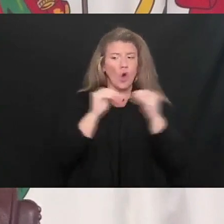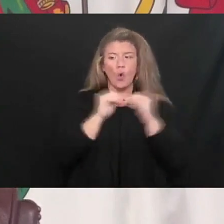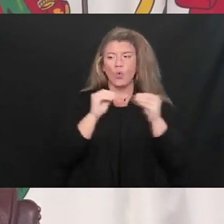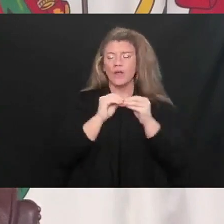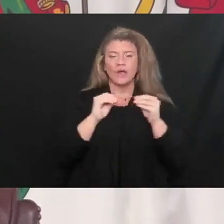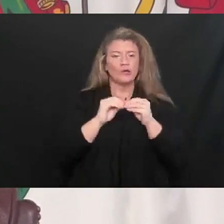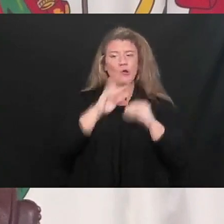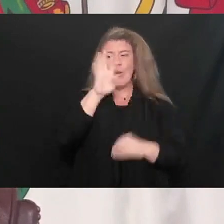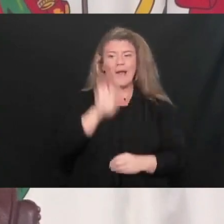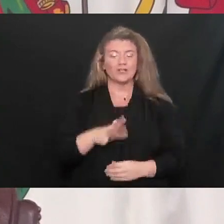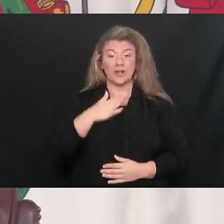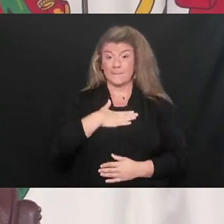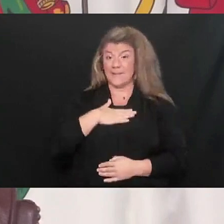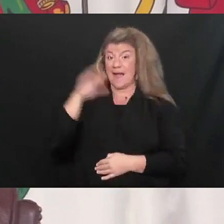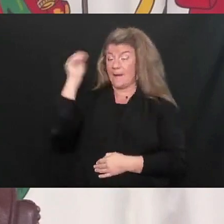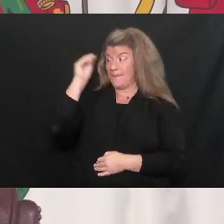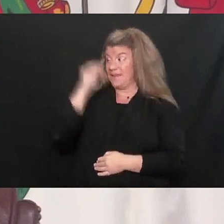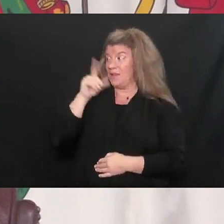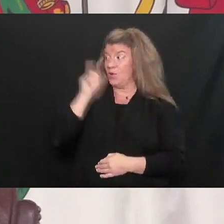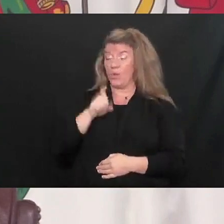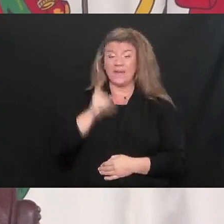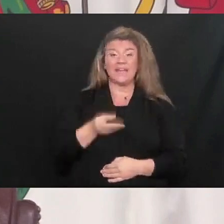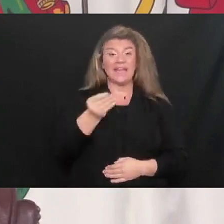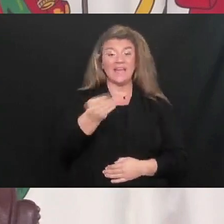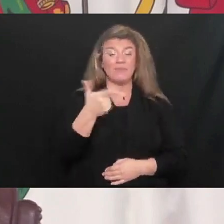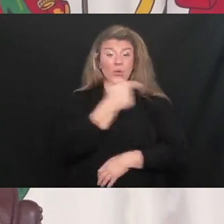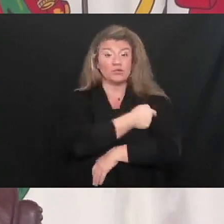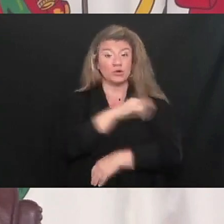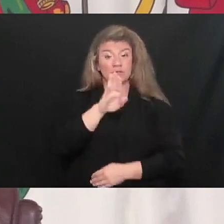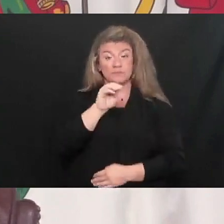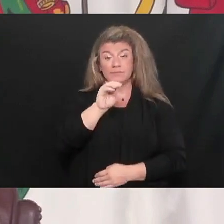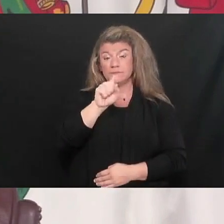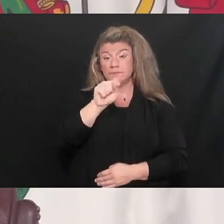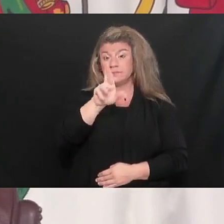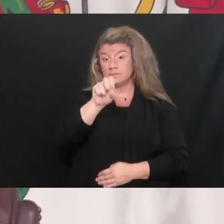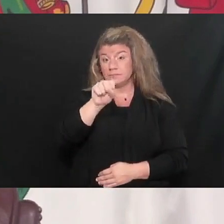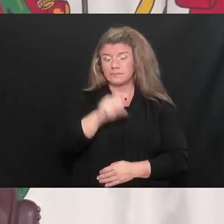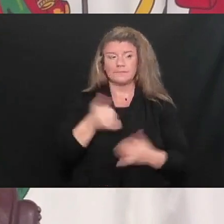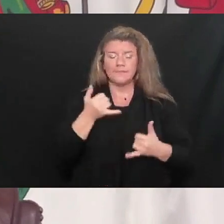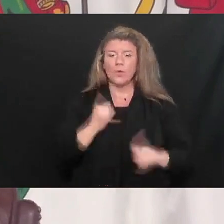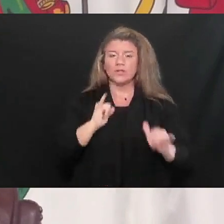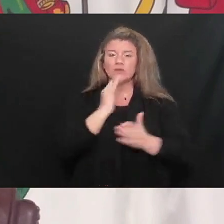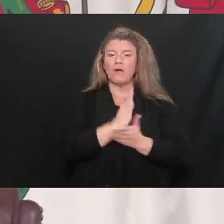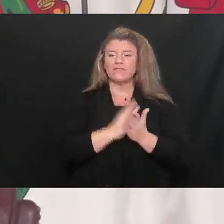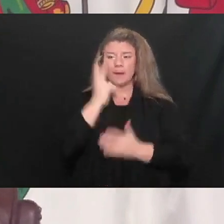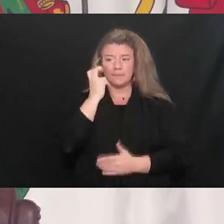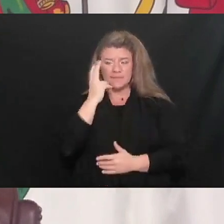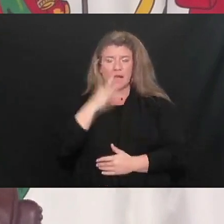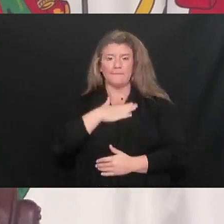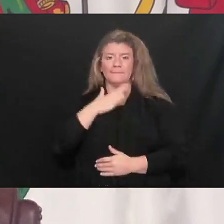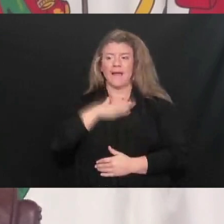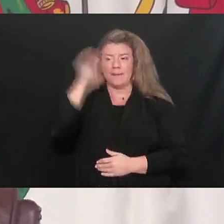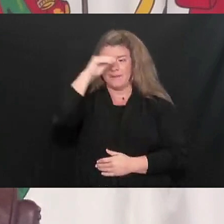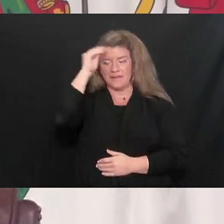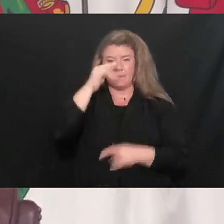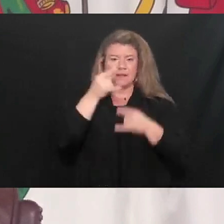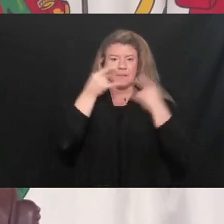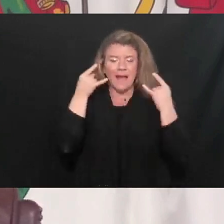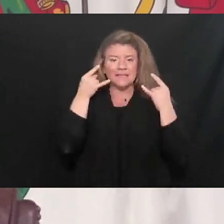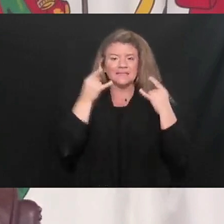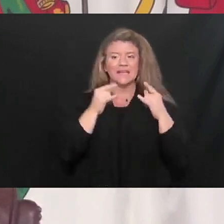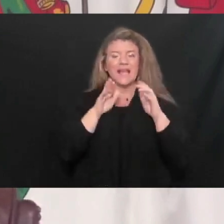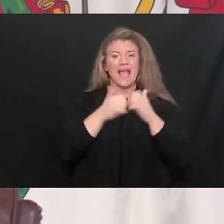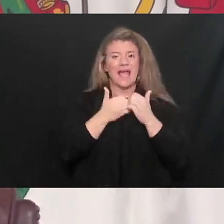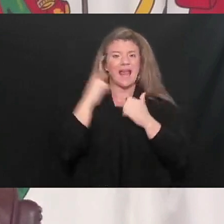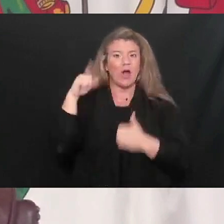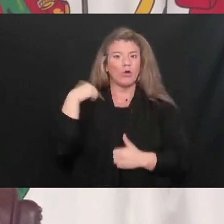opinion, we need to be given boosters. There is some still question, in my opinion, about these masks and how